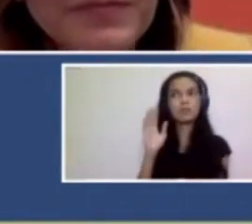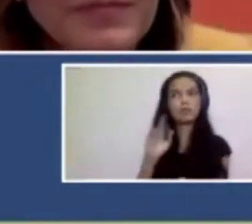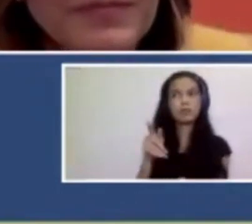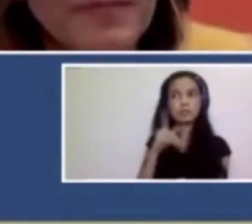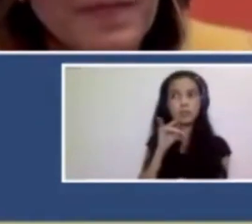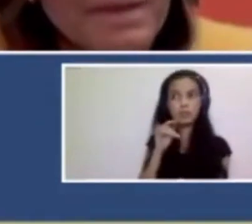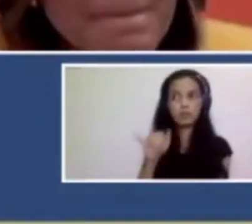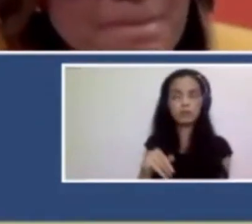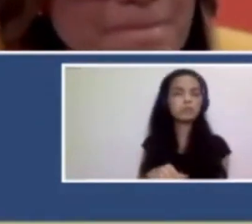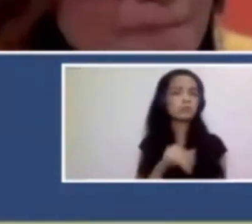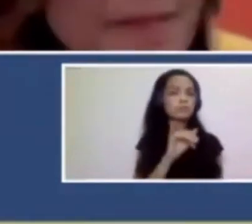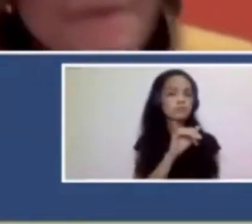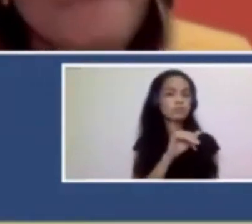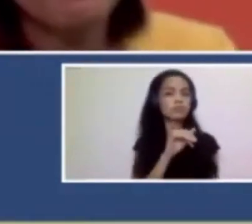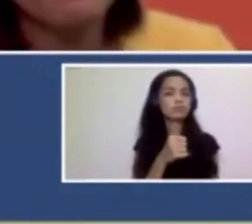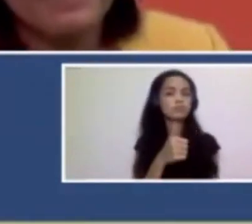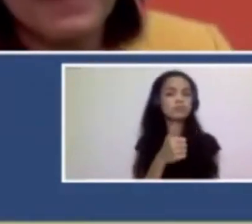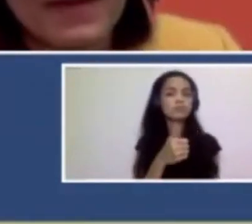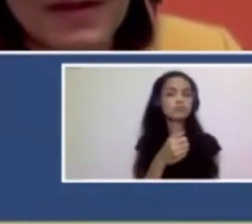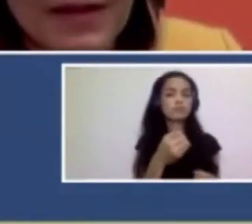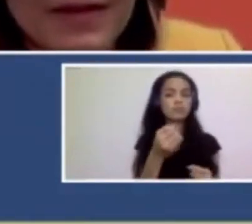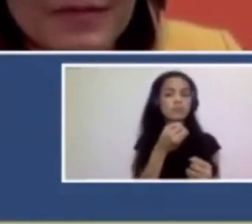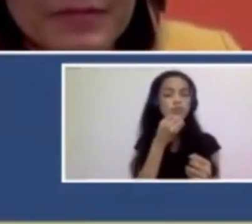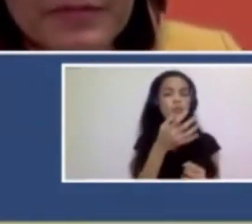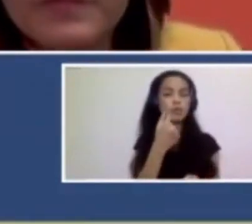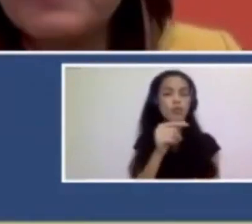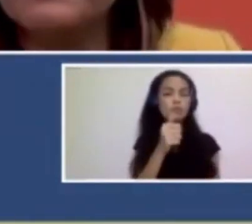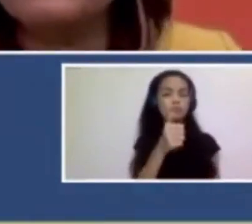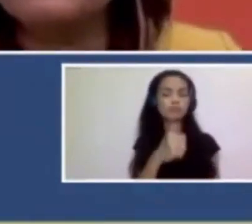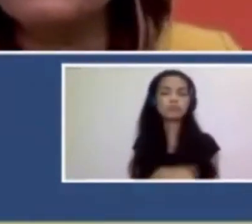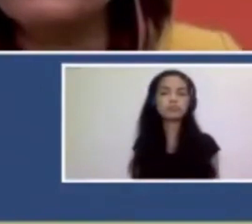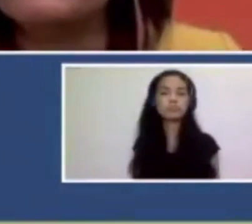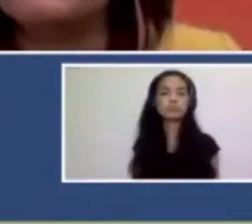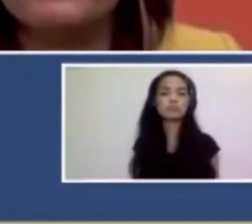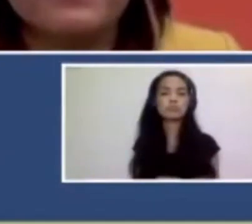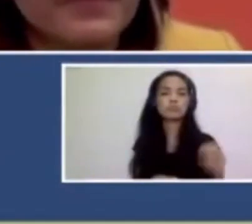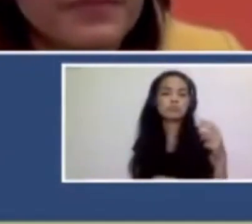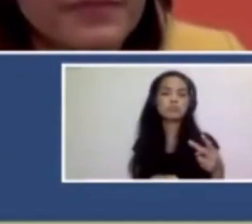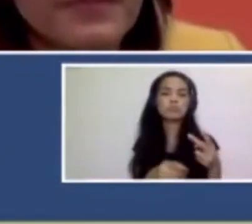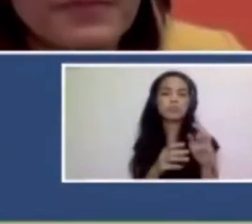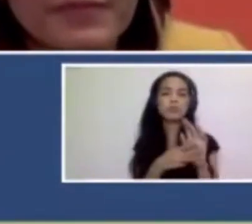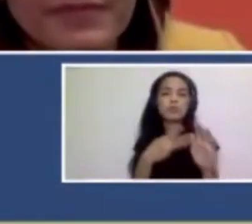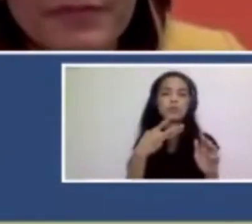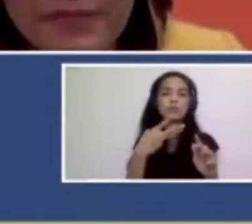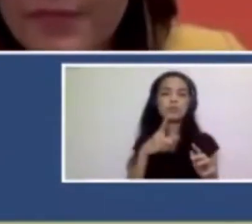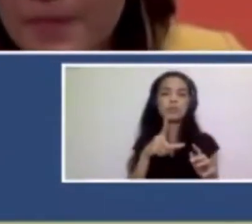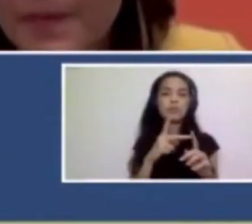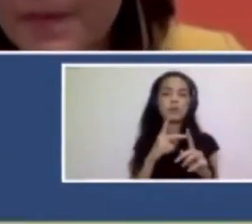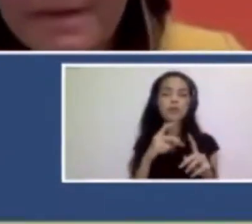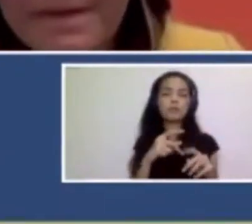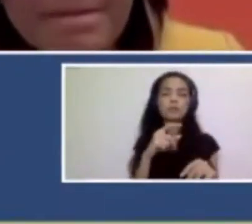quite perfectly. Okay, the second question is from Mel Corpate. I hope